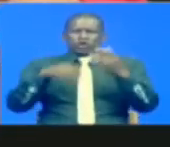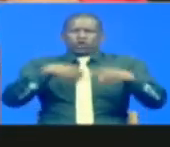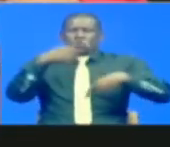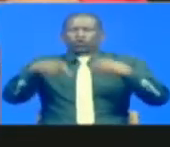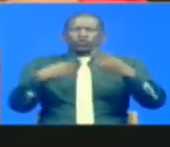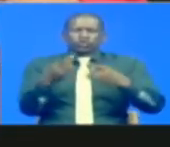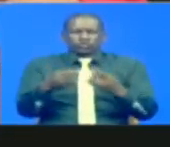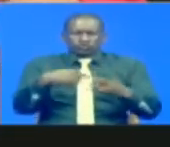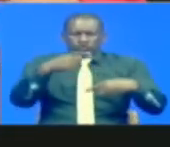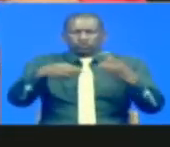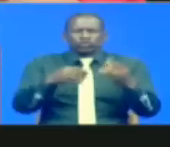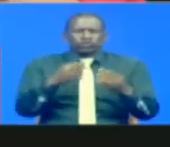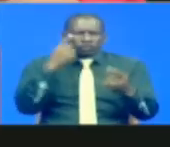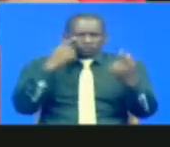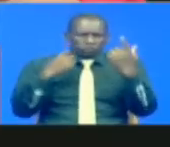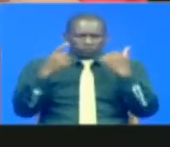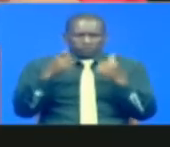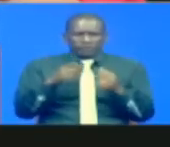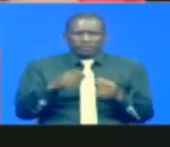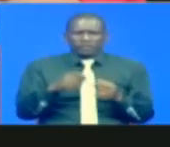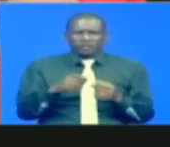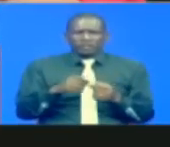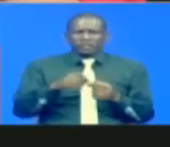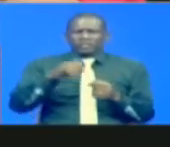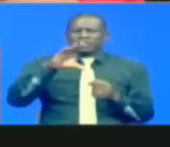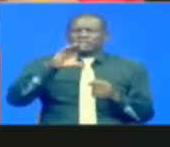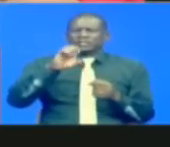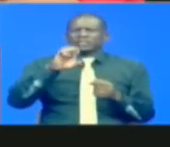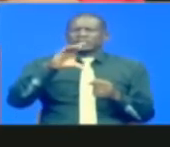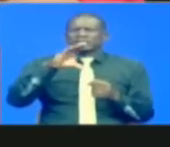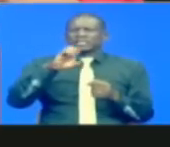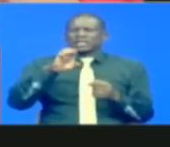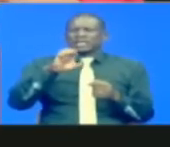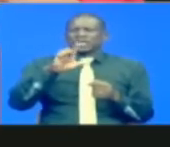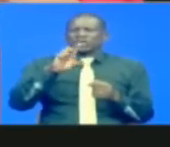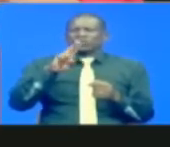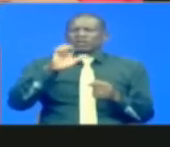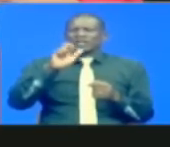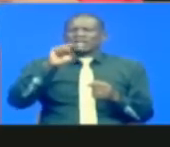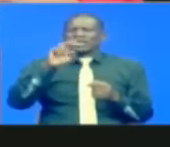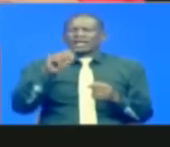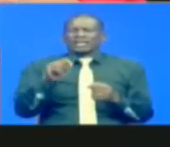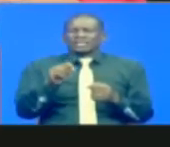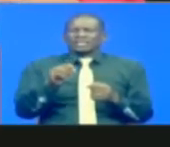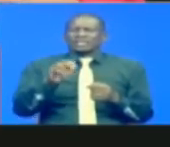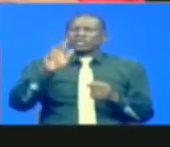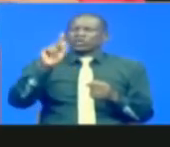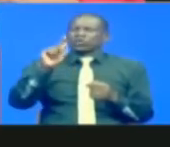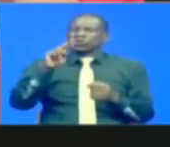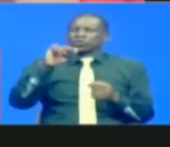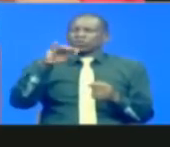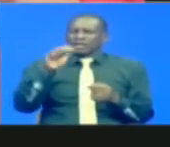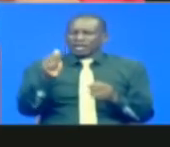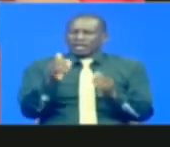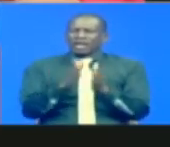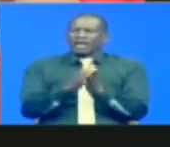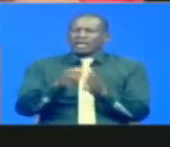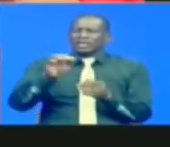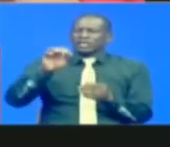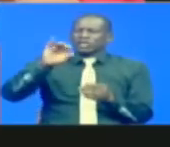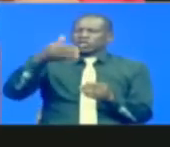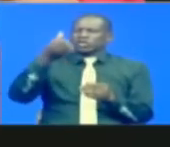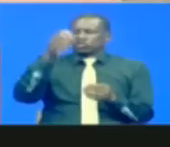loss. Cellulant employees Ashford Courier and John Ndiritu were laid to rest today as their families demand